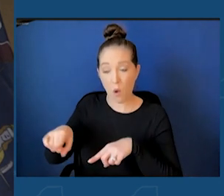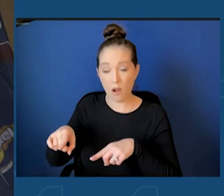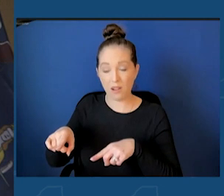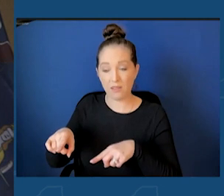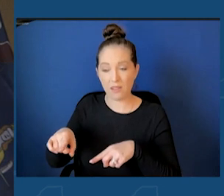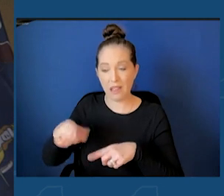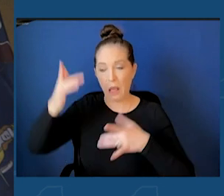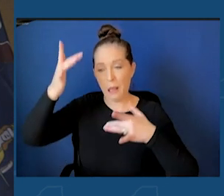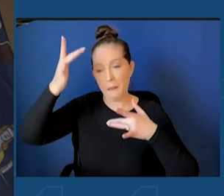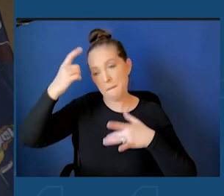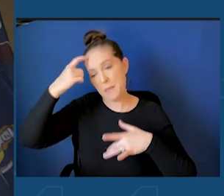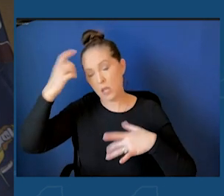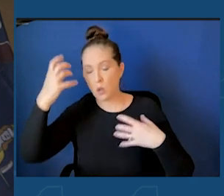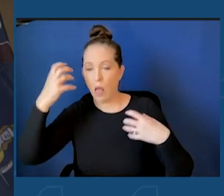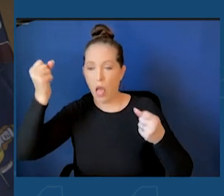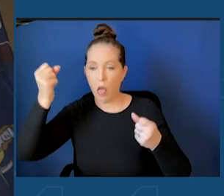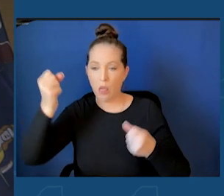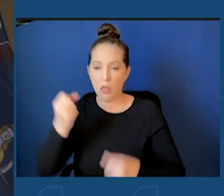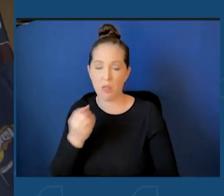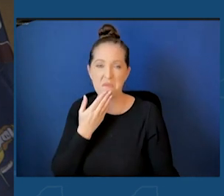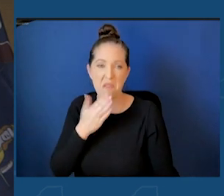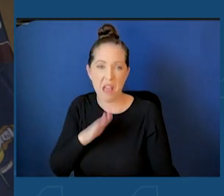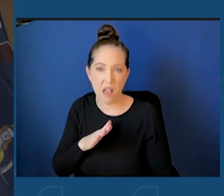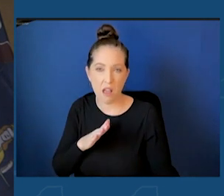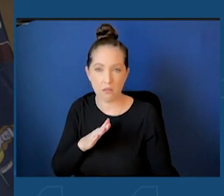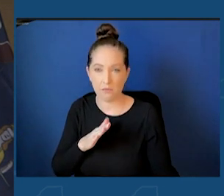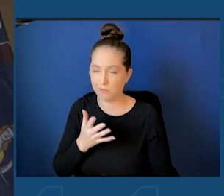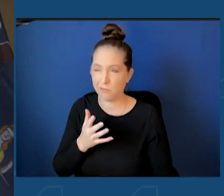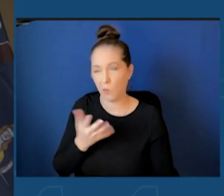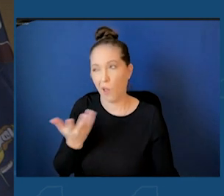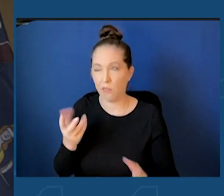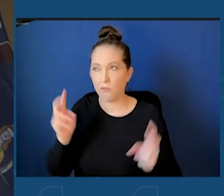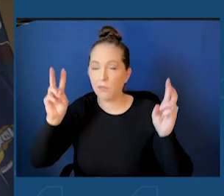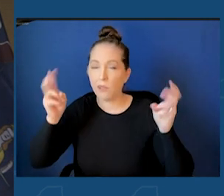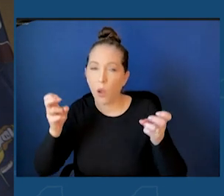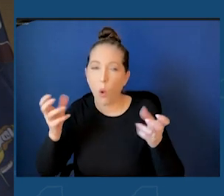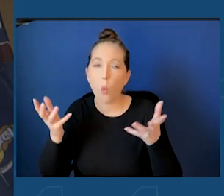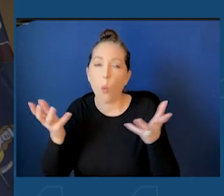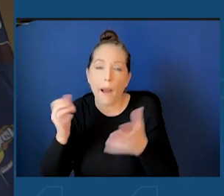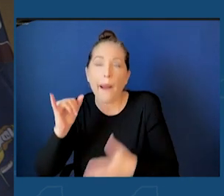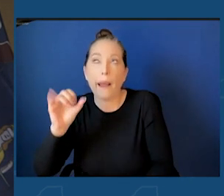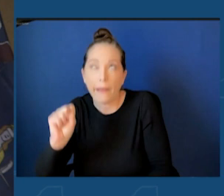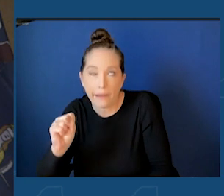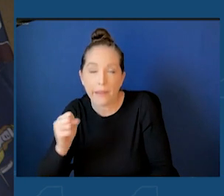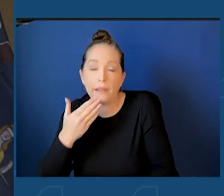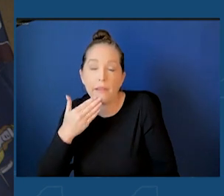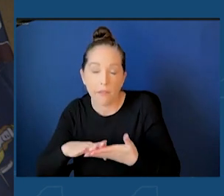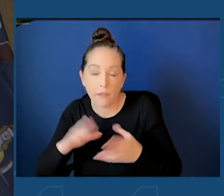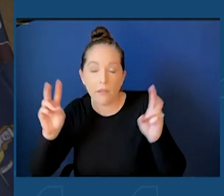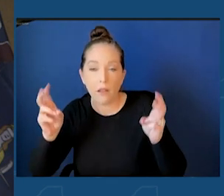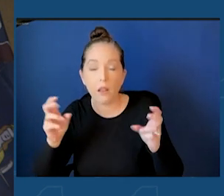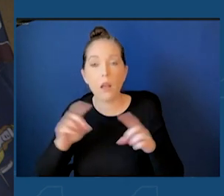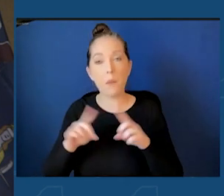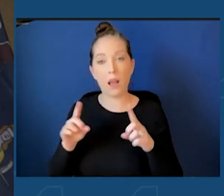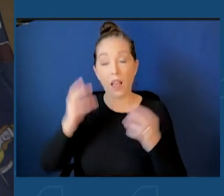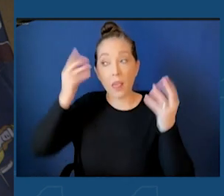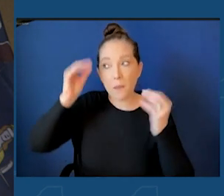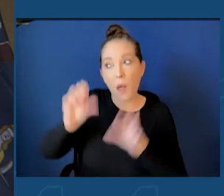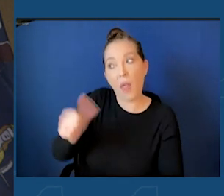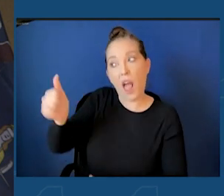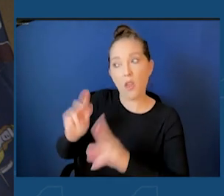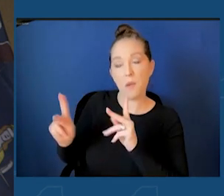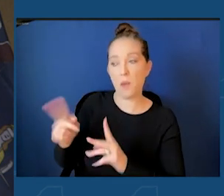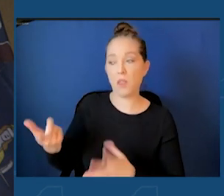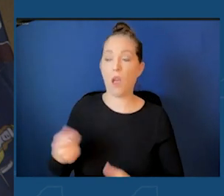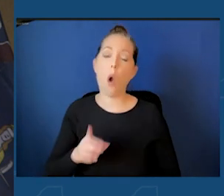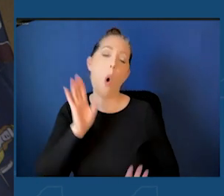health? But the fact that that many are actually saying, and think about the ones who would never even say they do. It's probably everybody else,